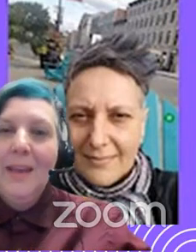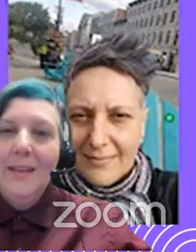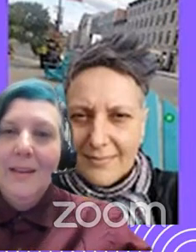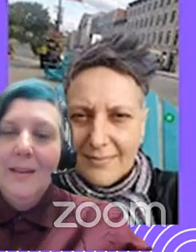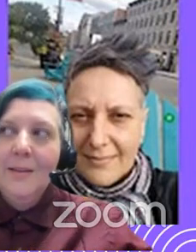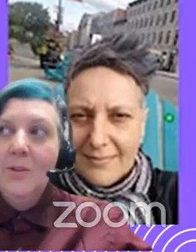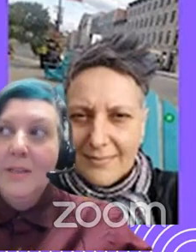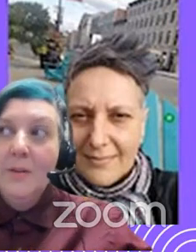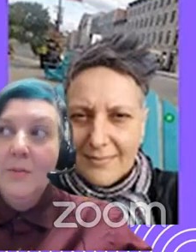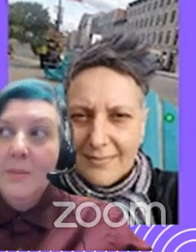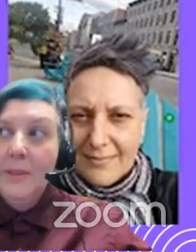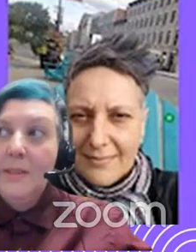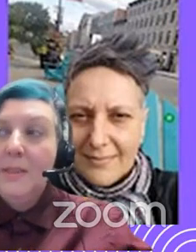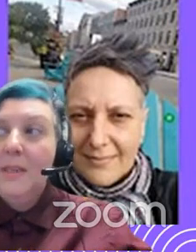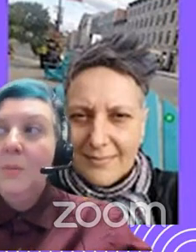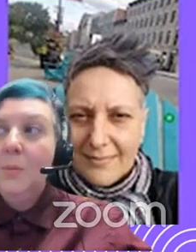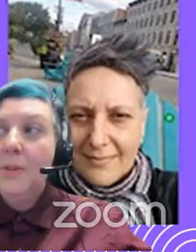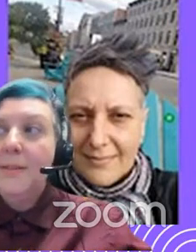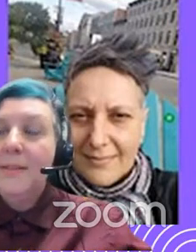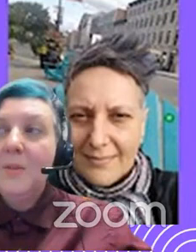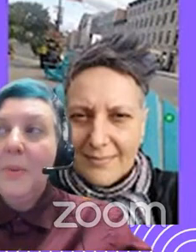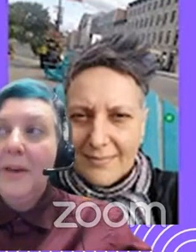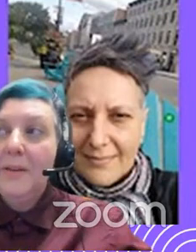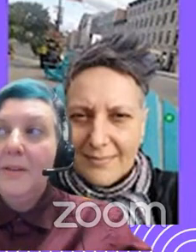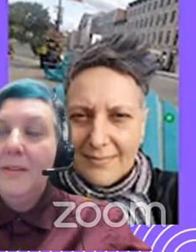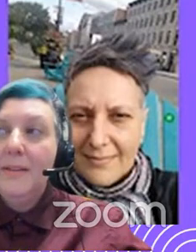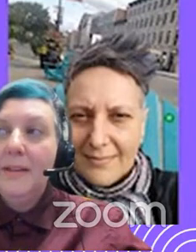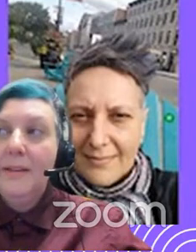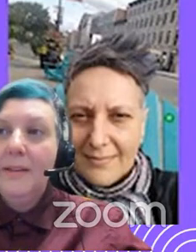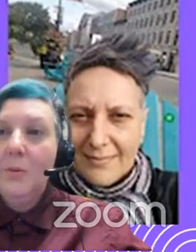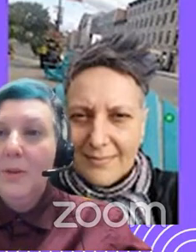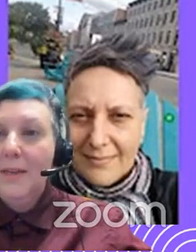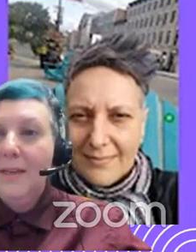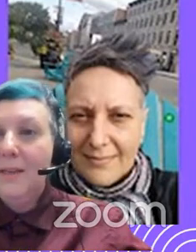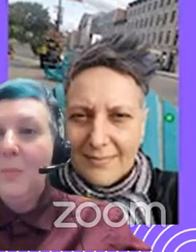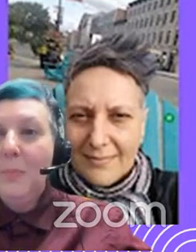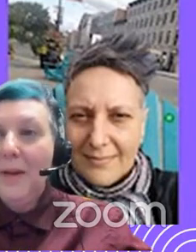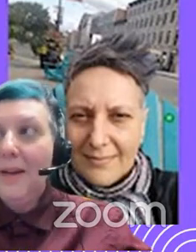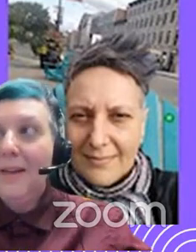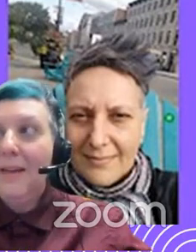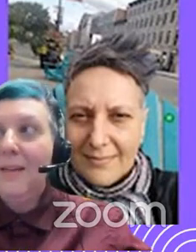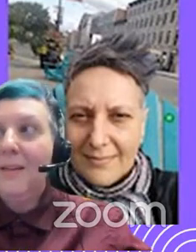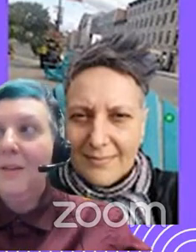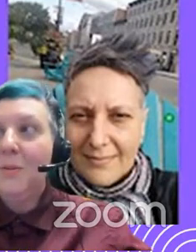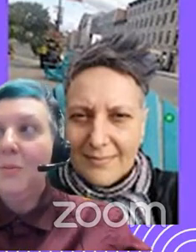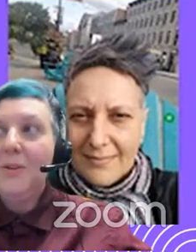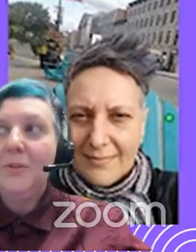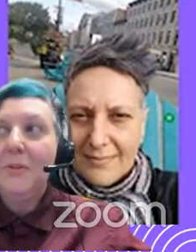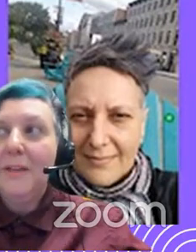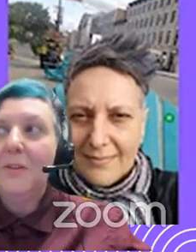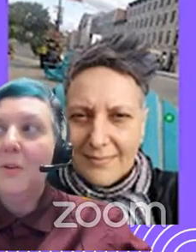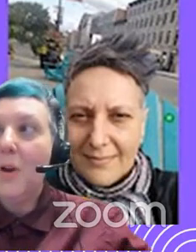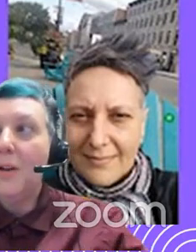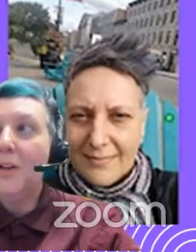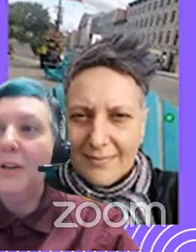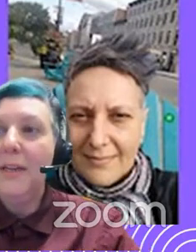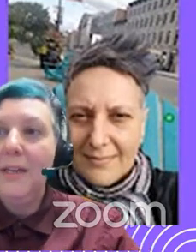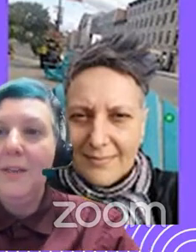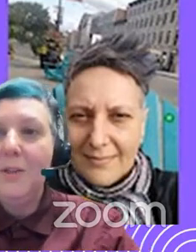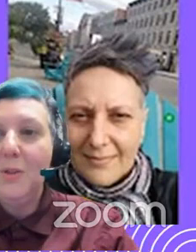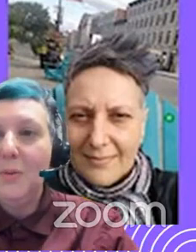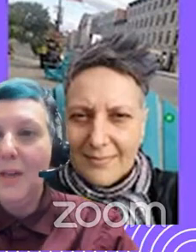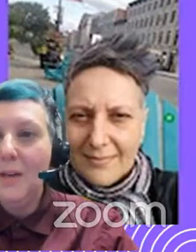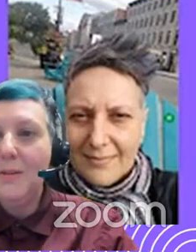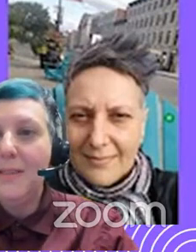Visibility. The Trans Day of Visibility was inspired, created by Rachel Crandall